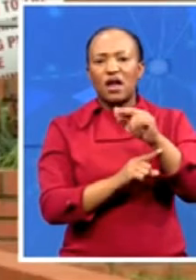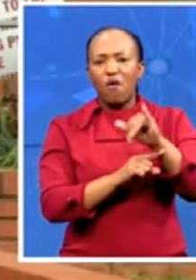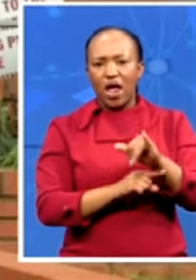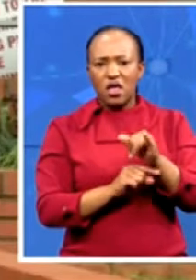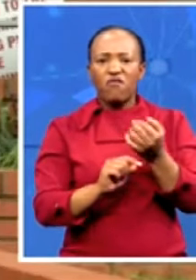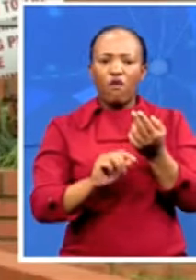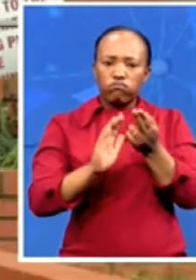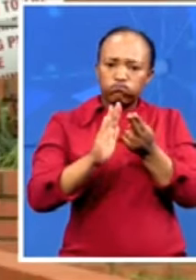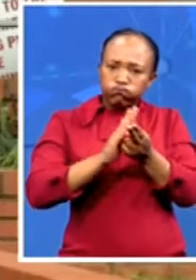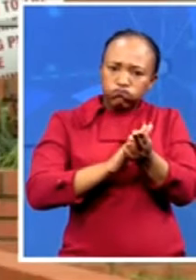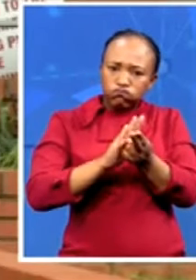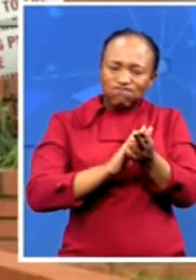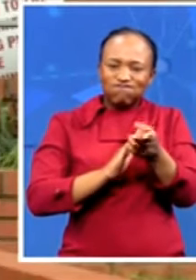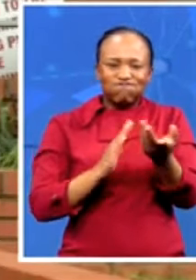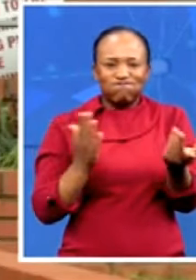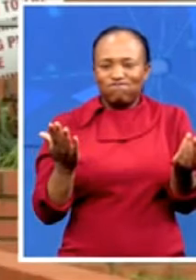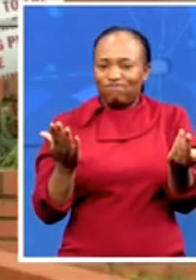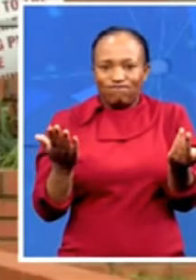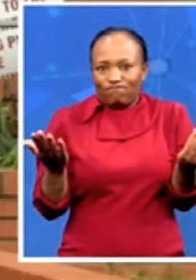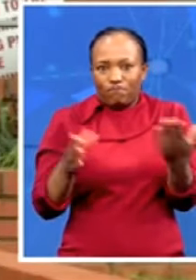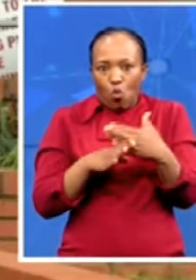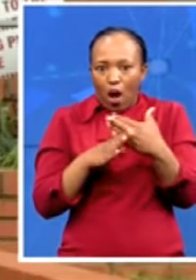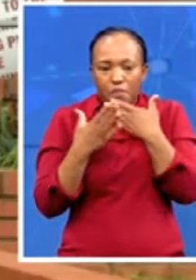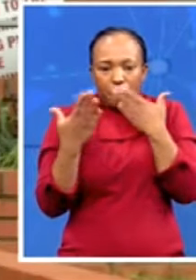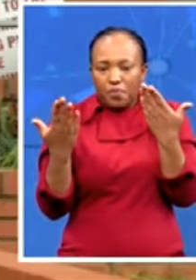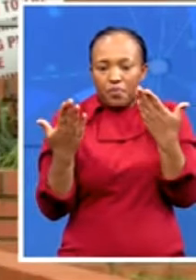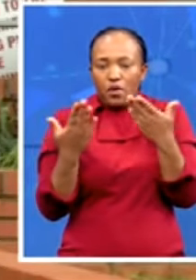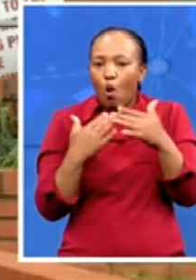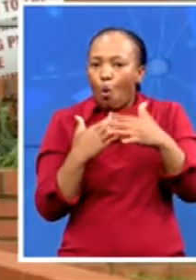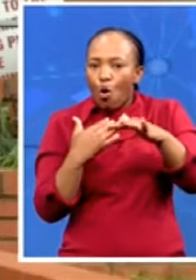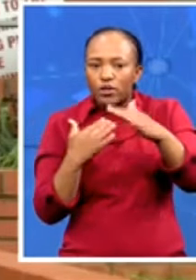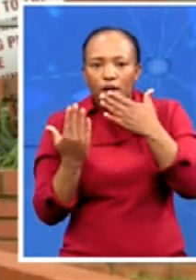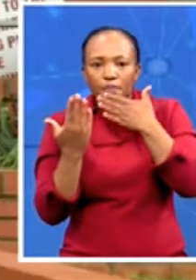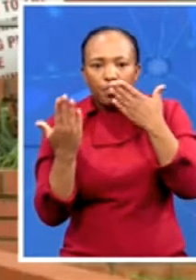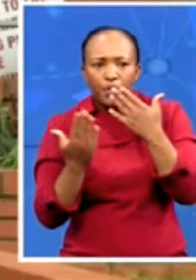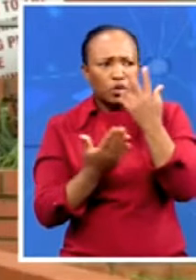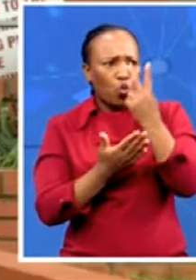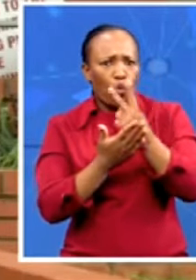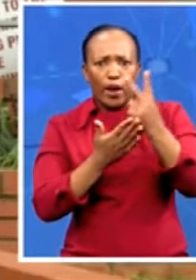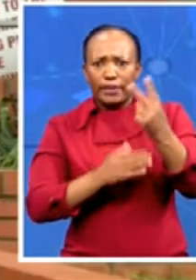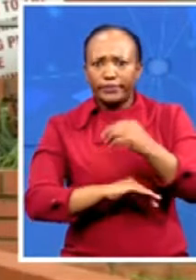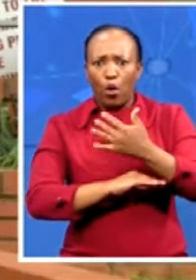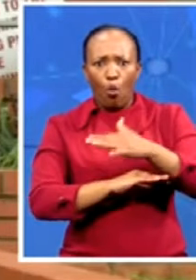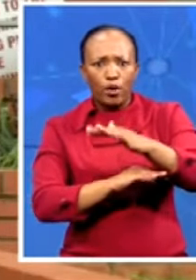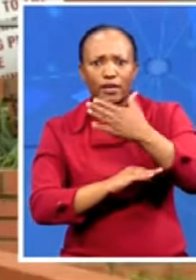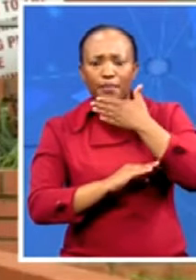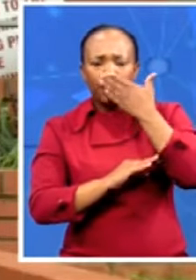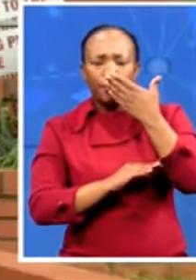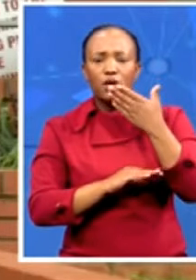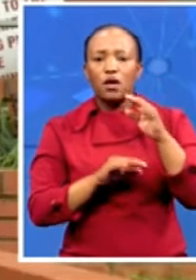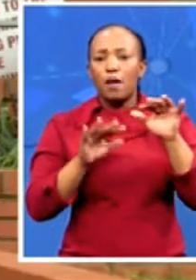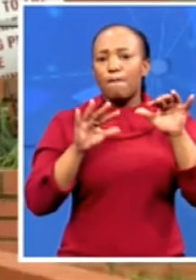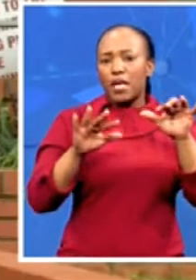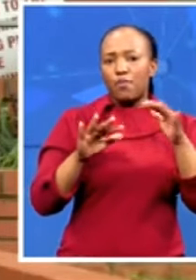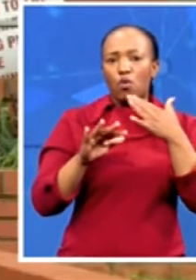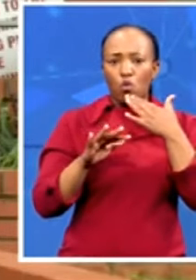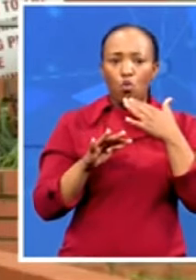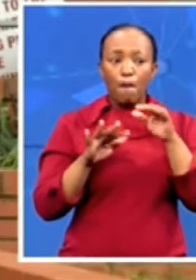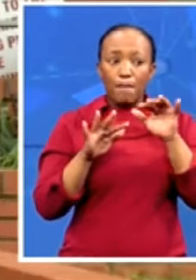the hospital has run out of water sometimes for 2 weeks, and people who have patients or who have their loved ones in the hospital have to bring water from